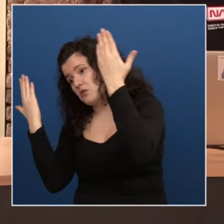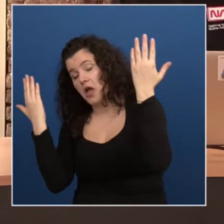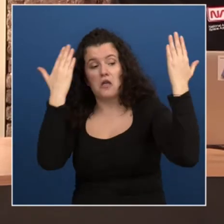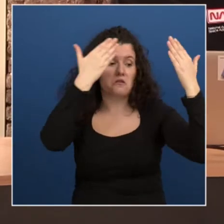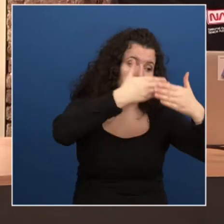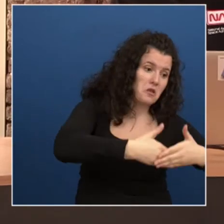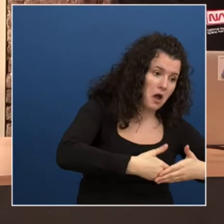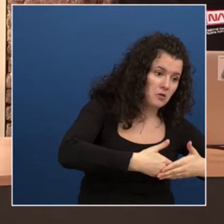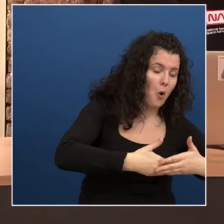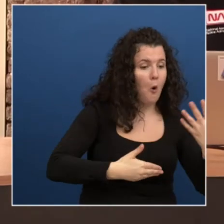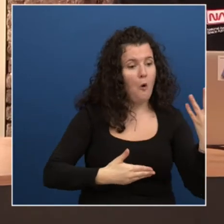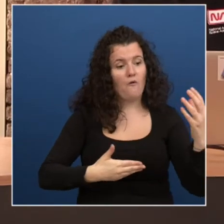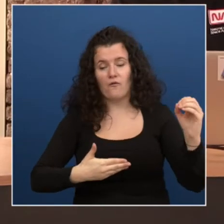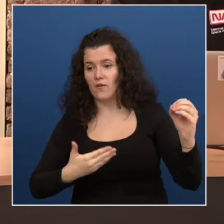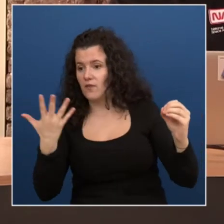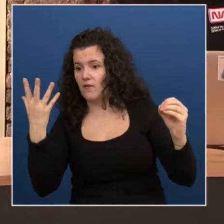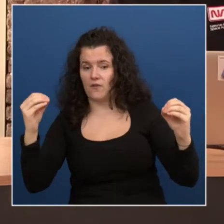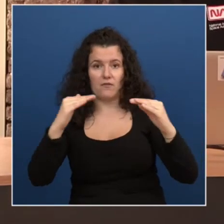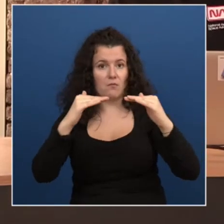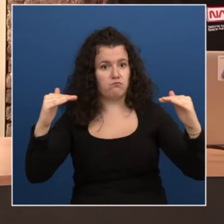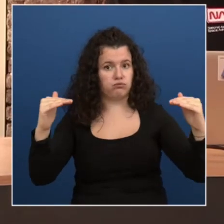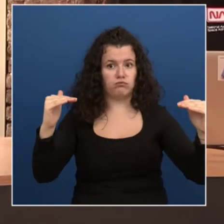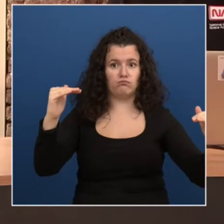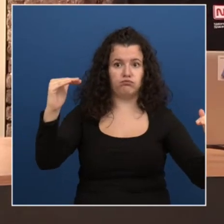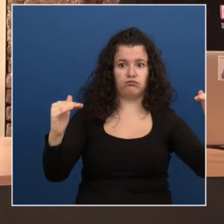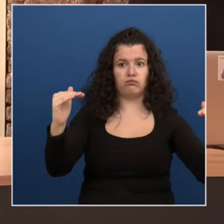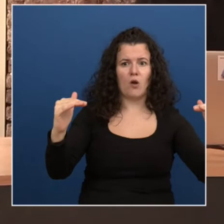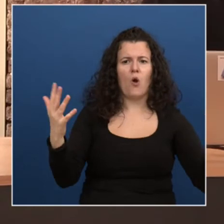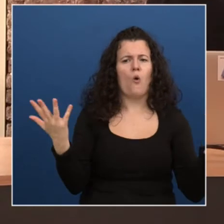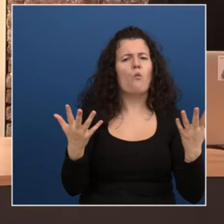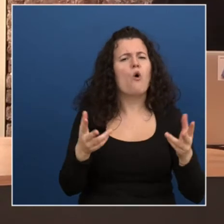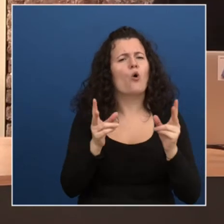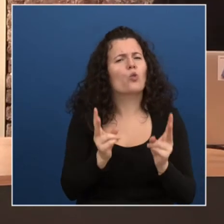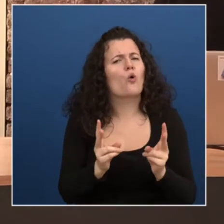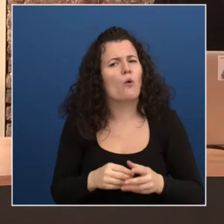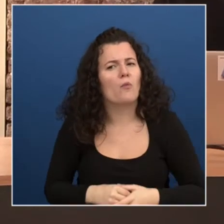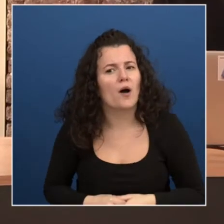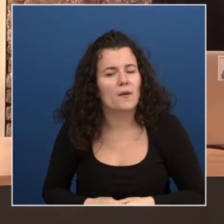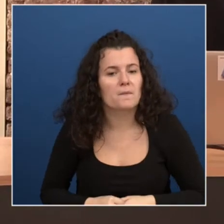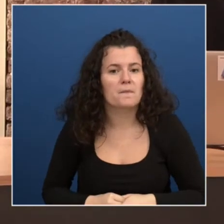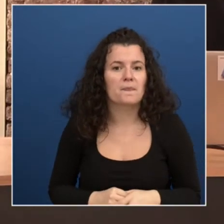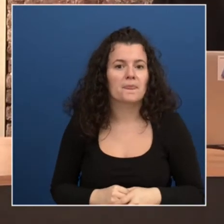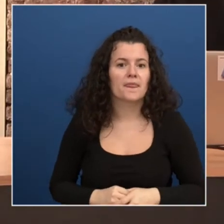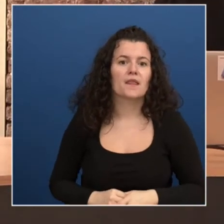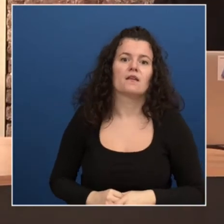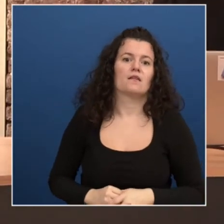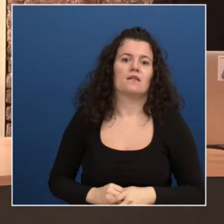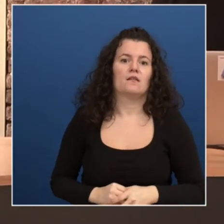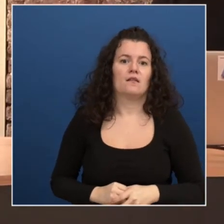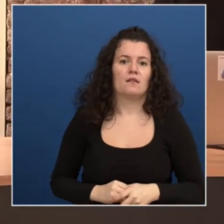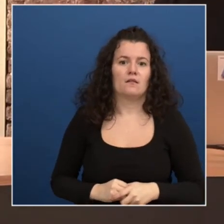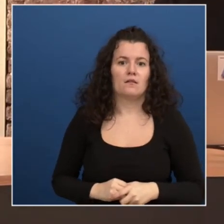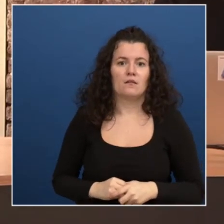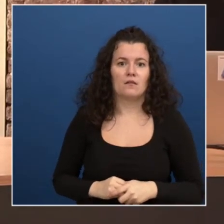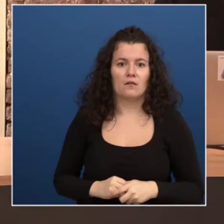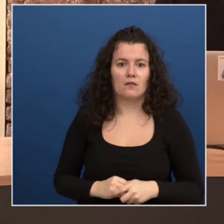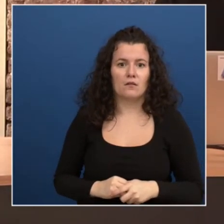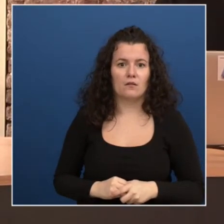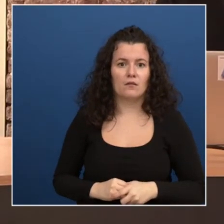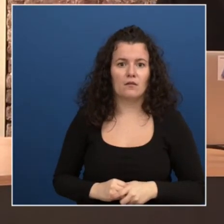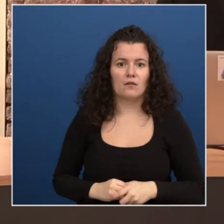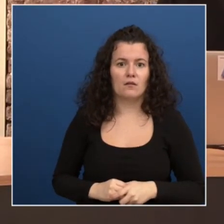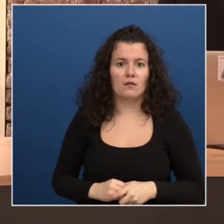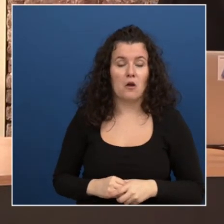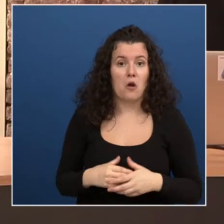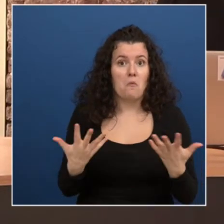is normal? We are also talking people, and there are even music songs about working 9 to 5,